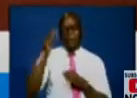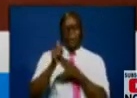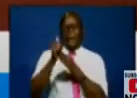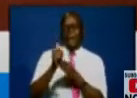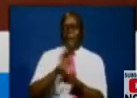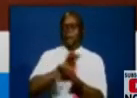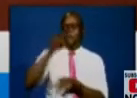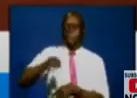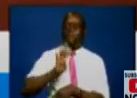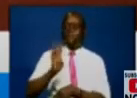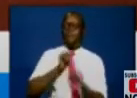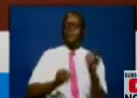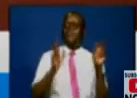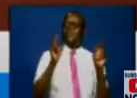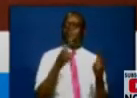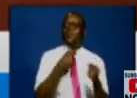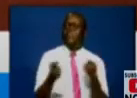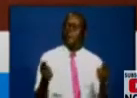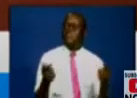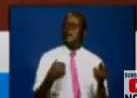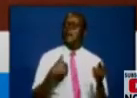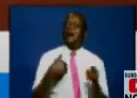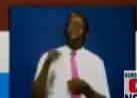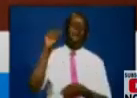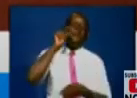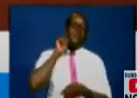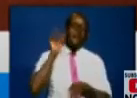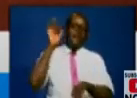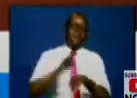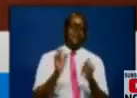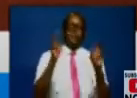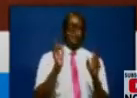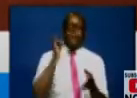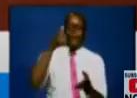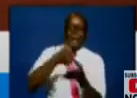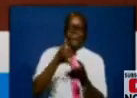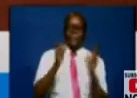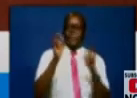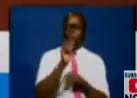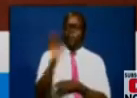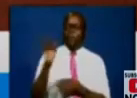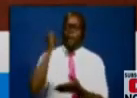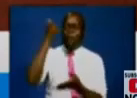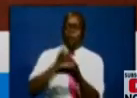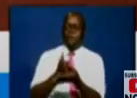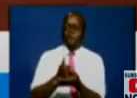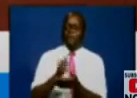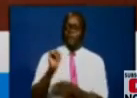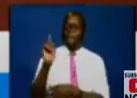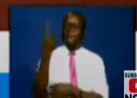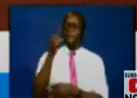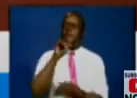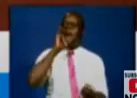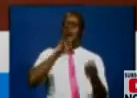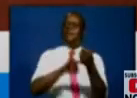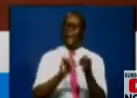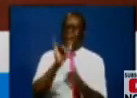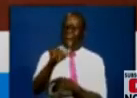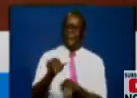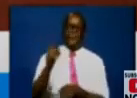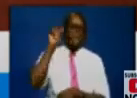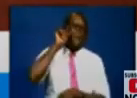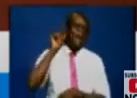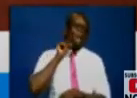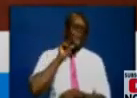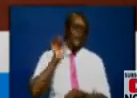to talk on the issues, but there are gender sensitive matters, including the issue of the office of the first husband. That is a gender